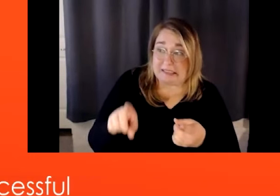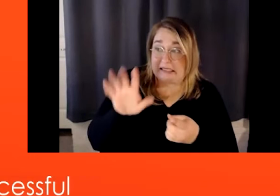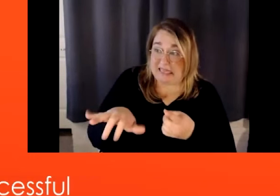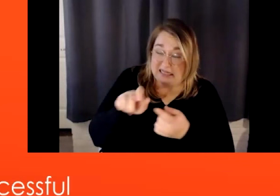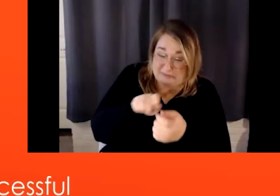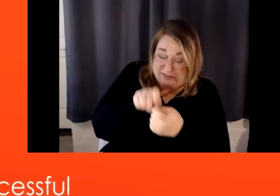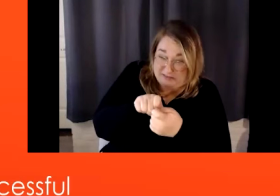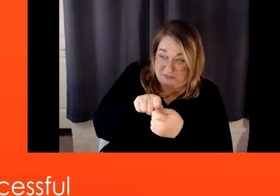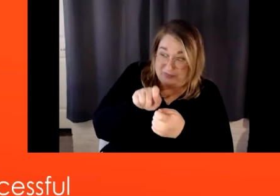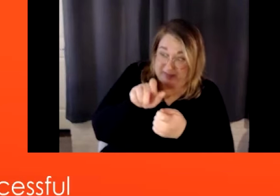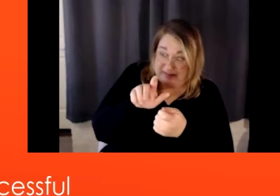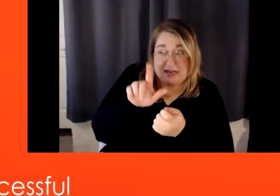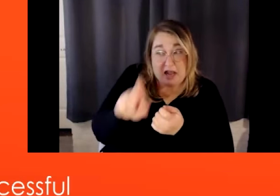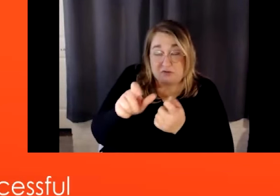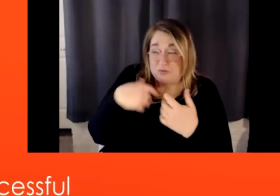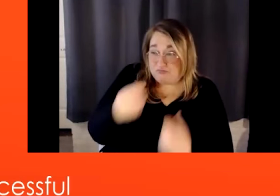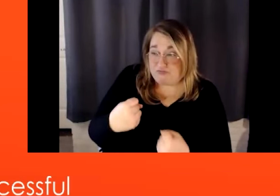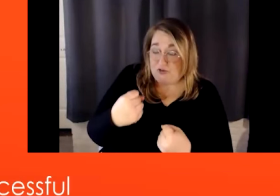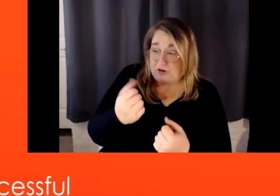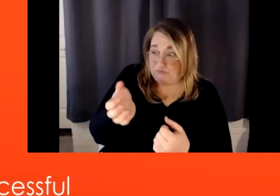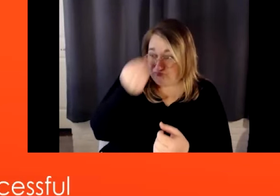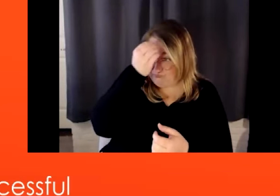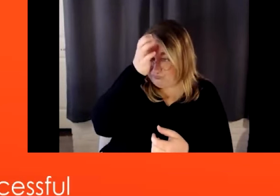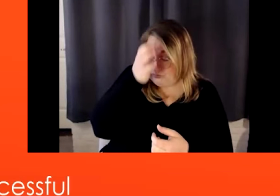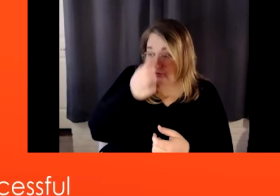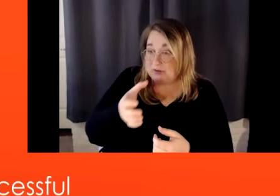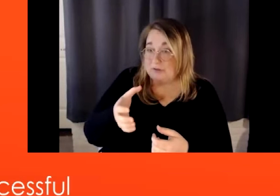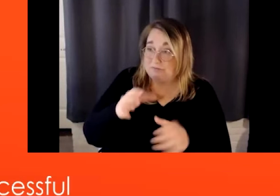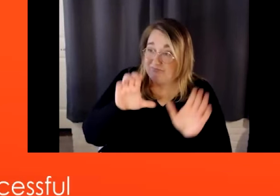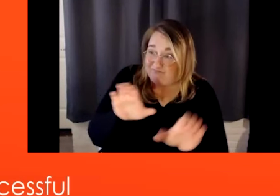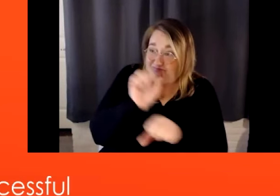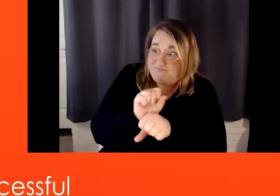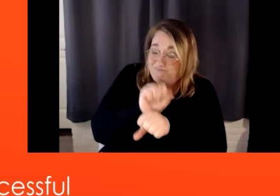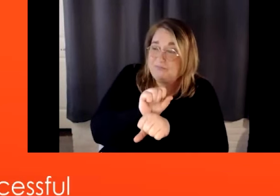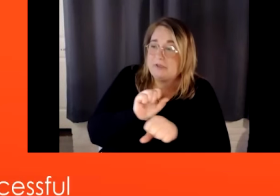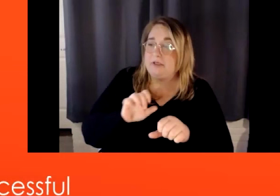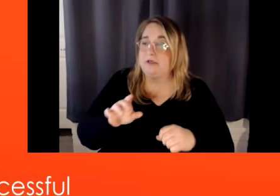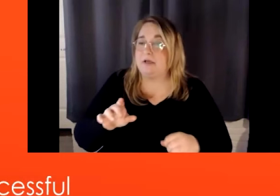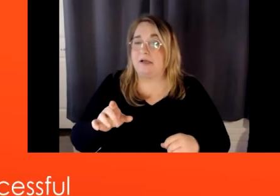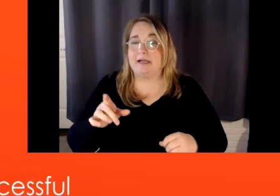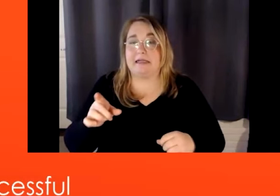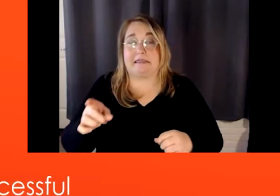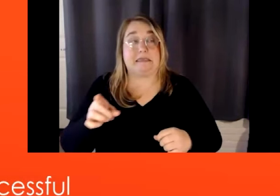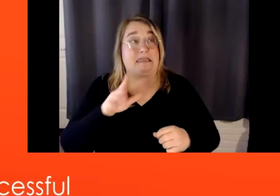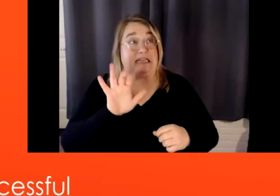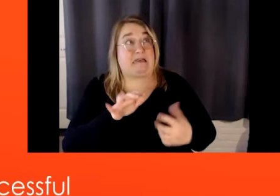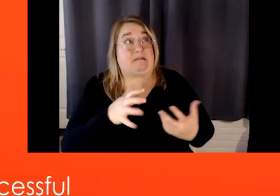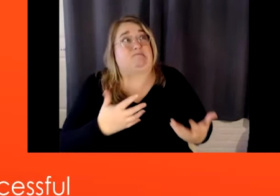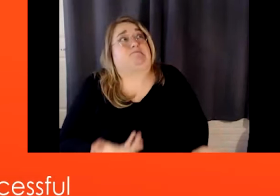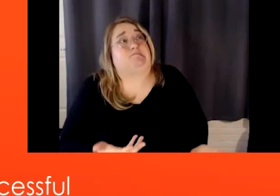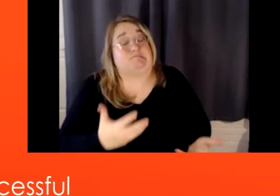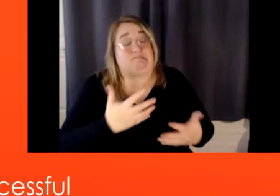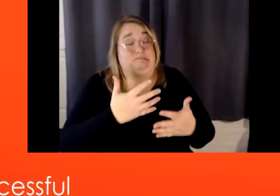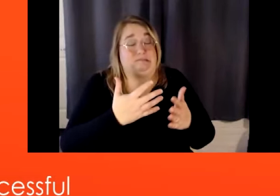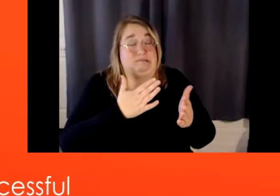on that particular subject matter, they got a D, or maybe they got a C when they should have had an A. Now, they